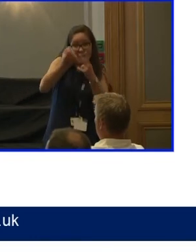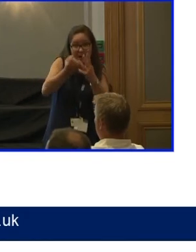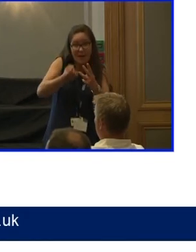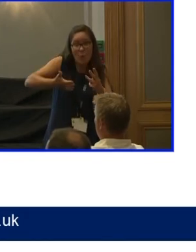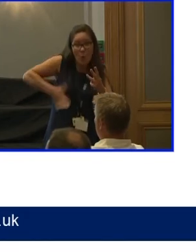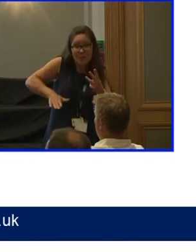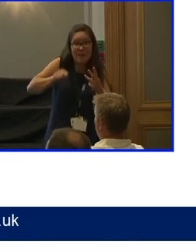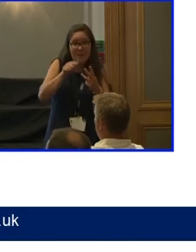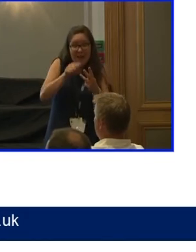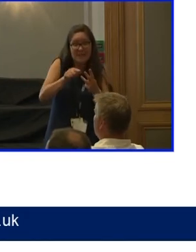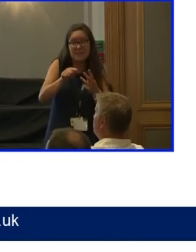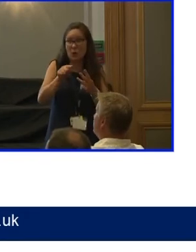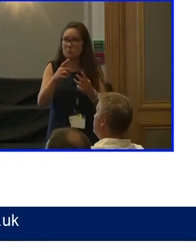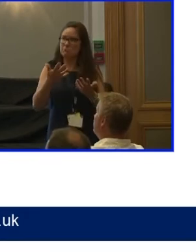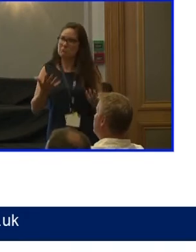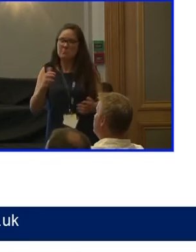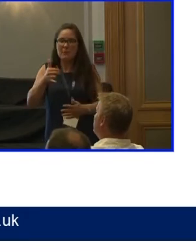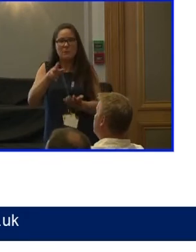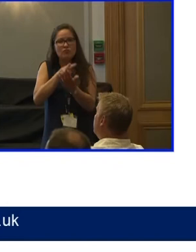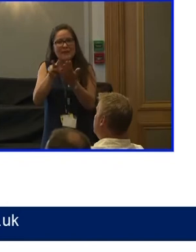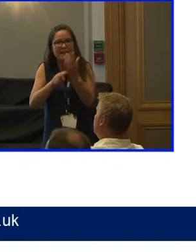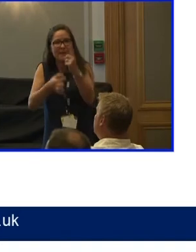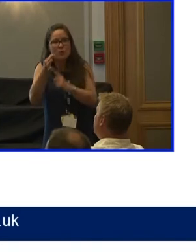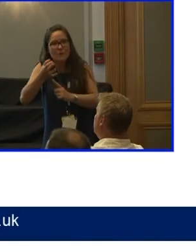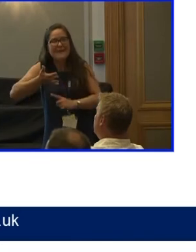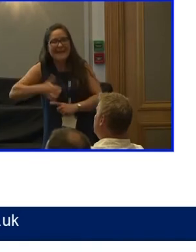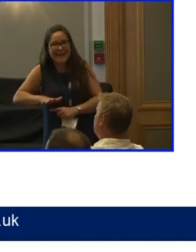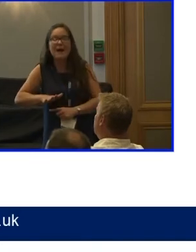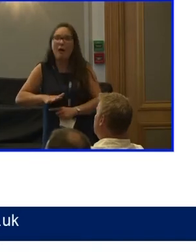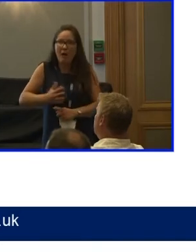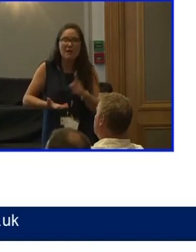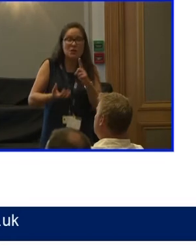that might be reading vision, or in some instances, things like driving vision.